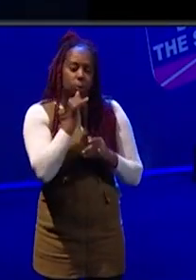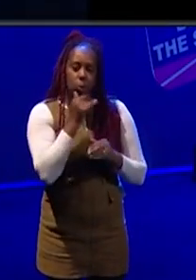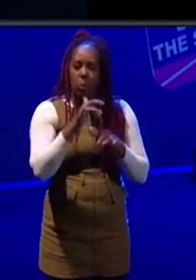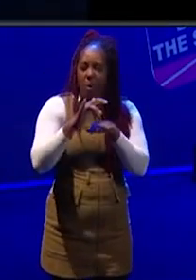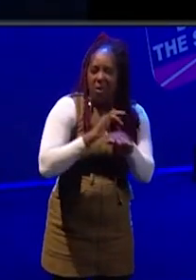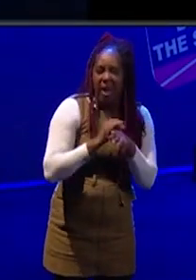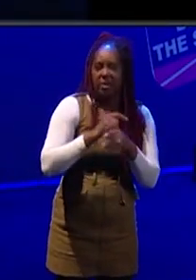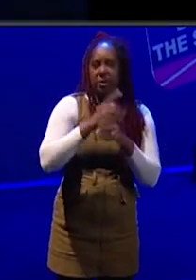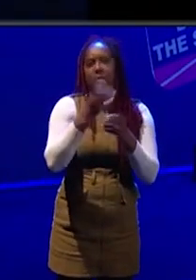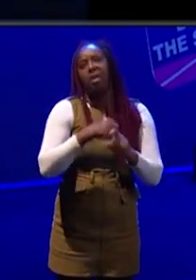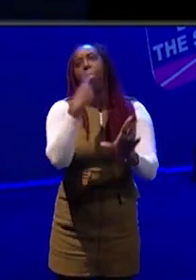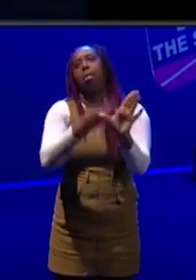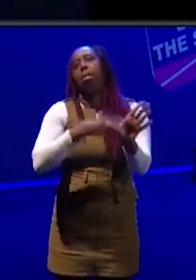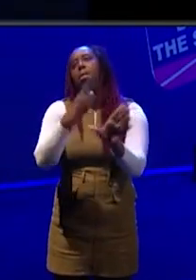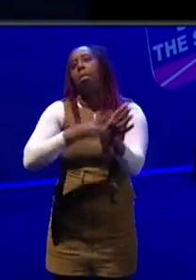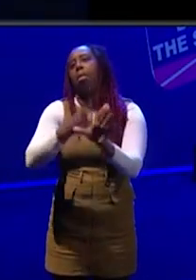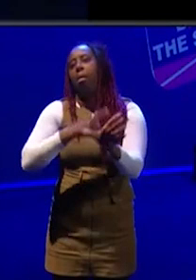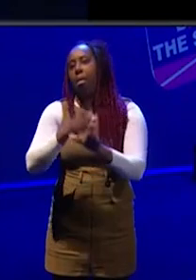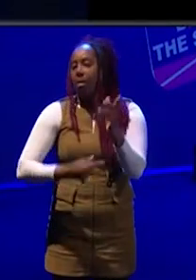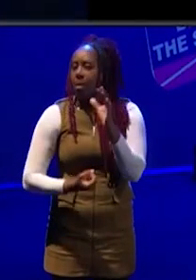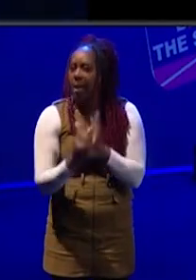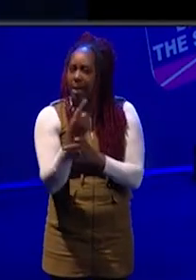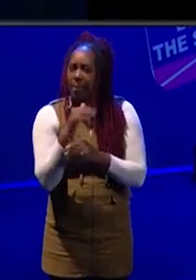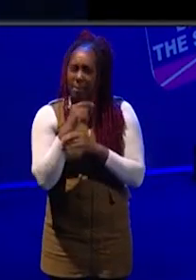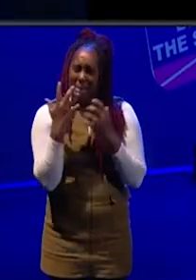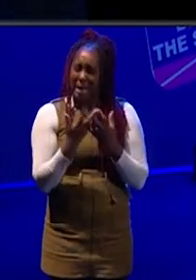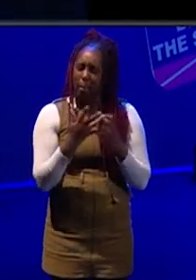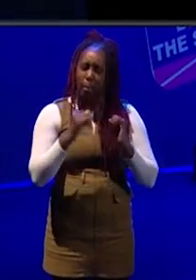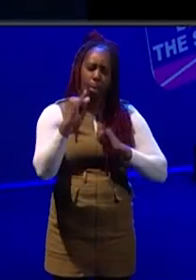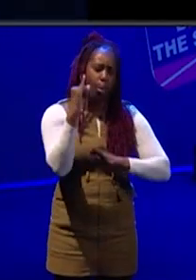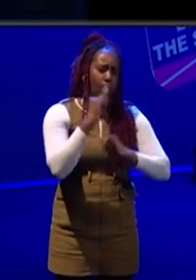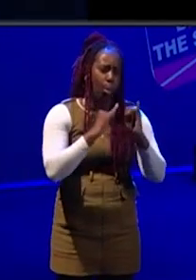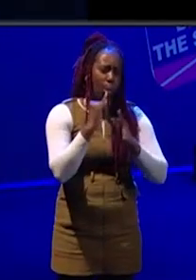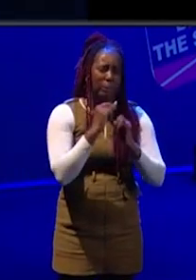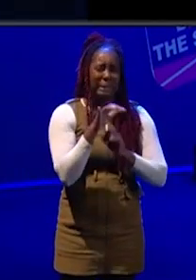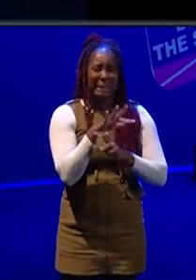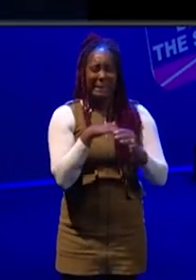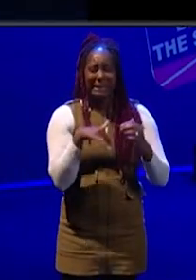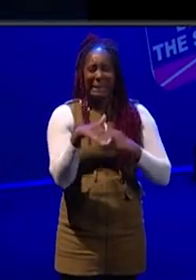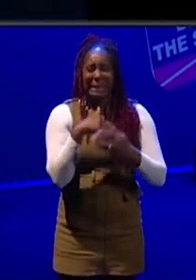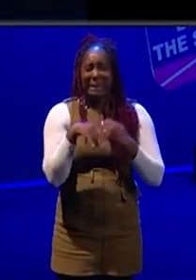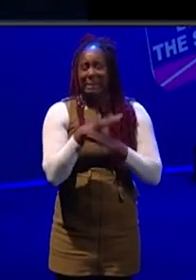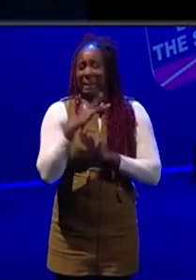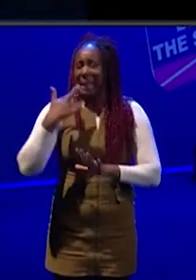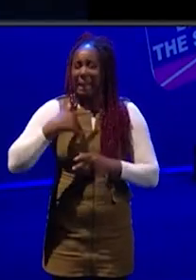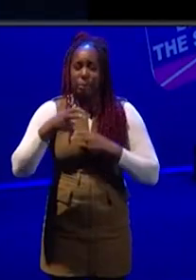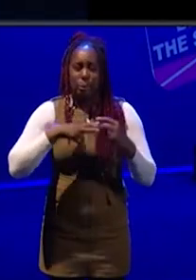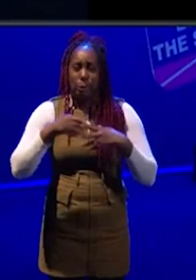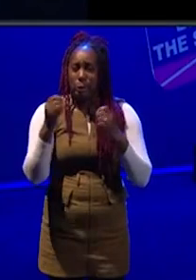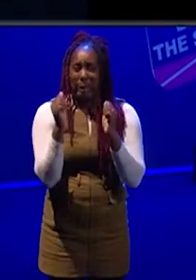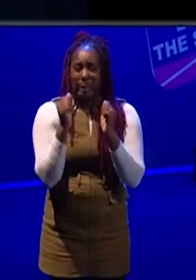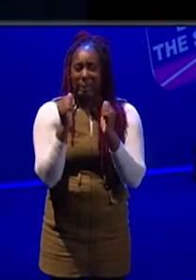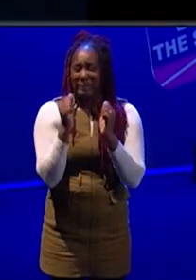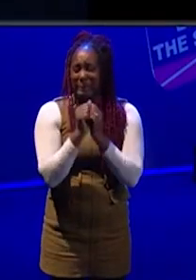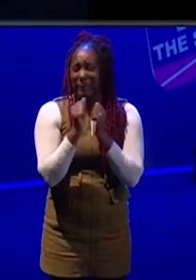happen, and they've got themselves in a terrible mess at the moment. But I will say the Royal Court, the Living Newspaper thing was extraordinary for that, you know what I mean?